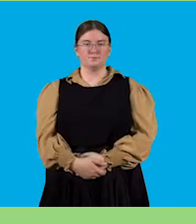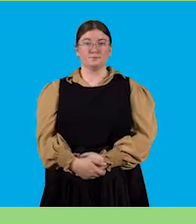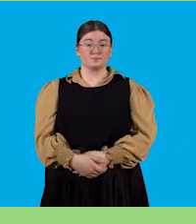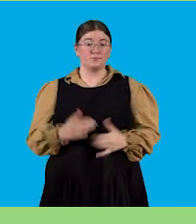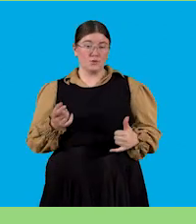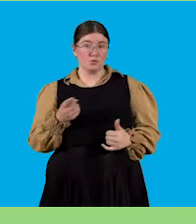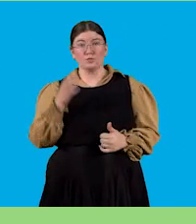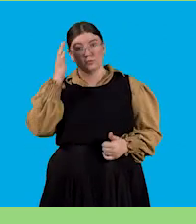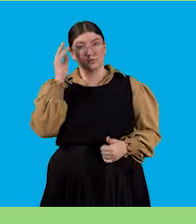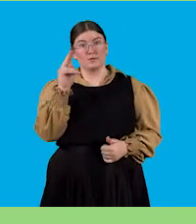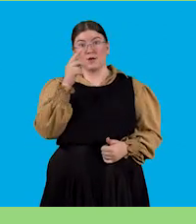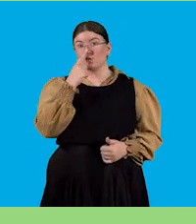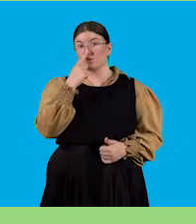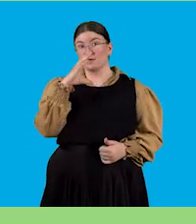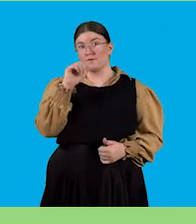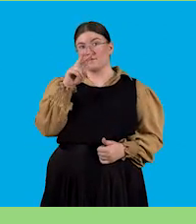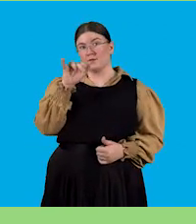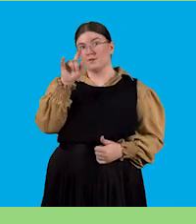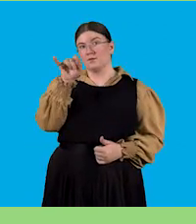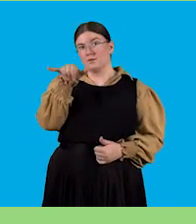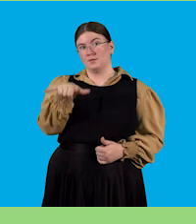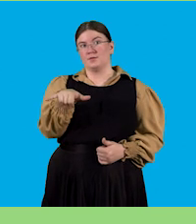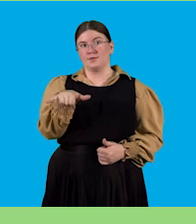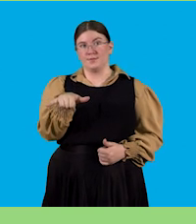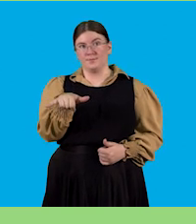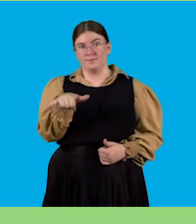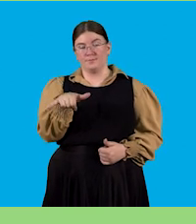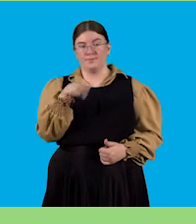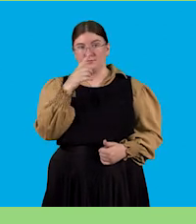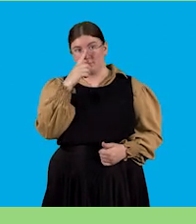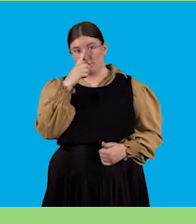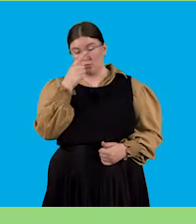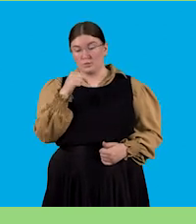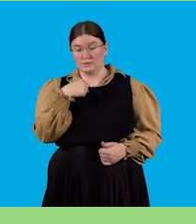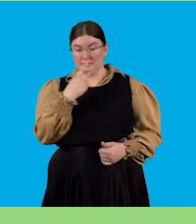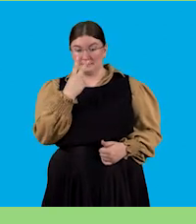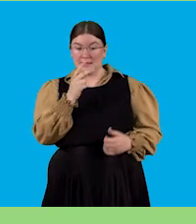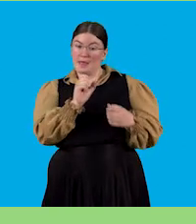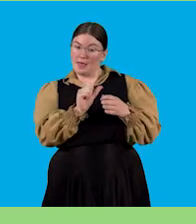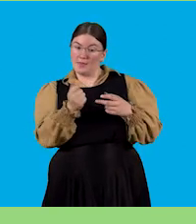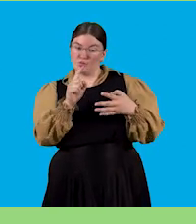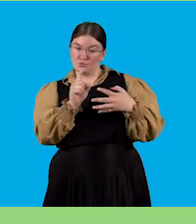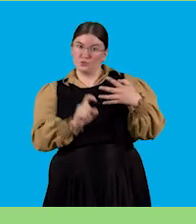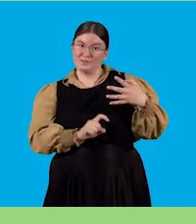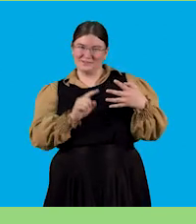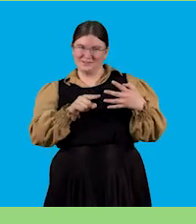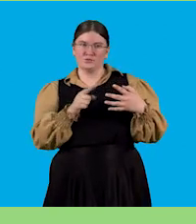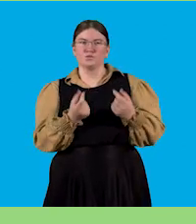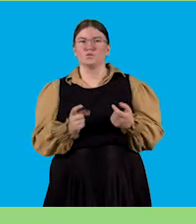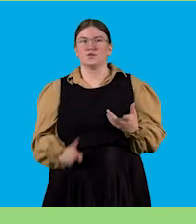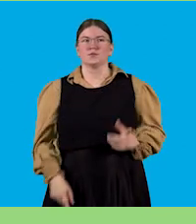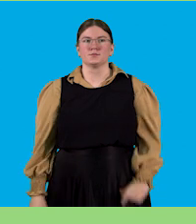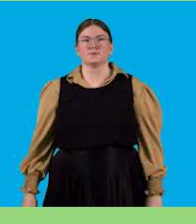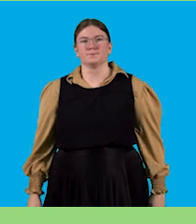Okay, now you already know of the nasal cavity. We will look at other components and how they function in the respiratory system.